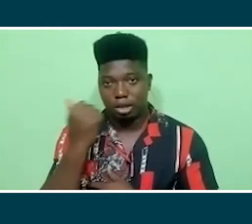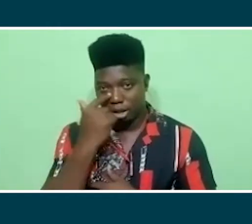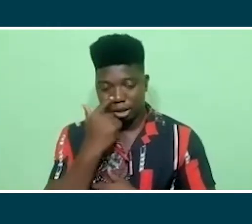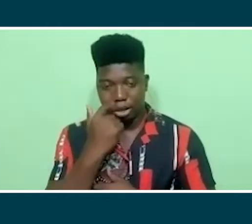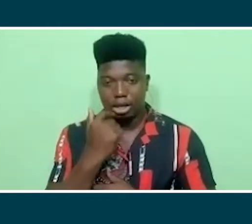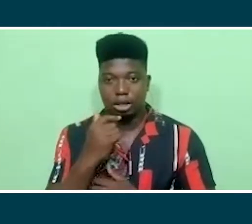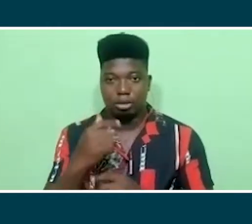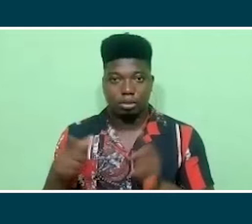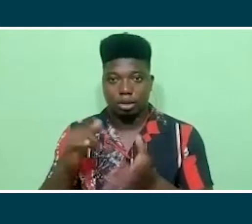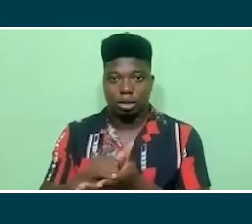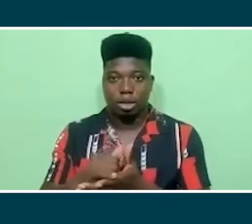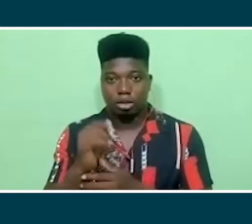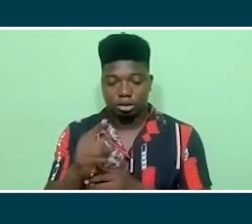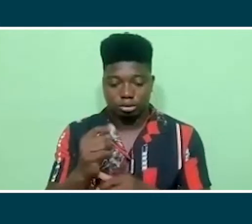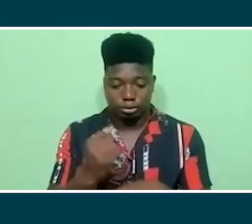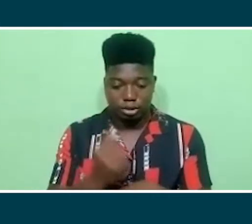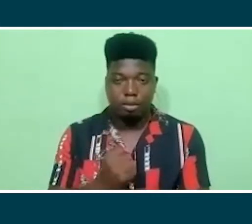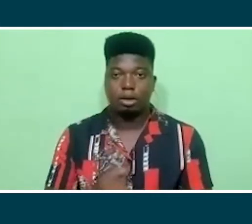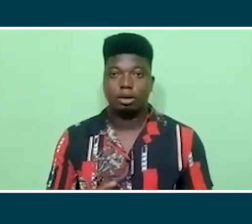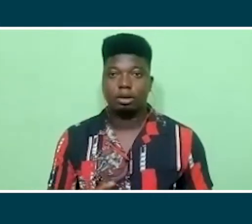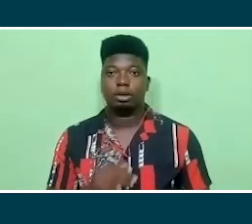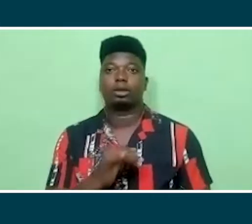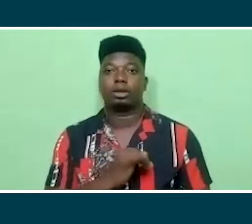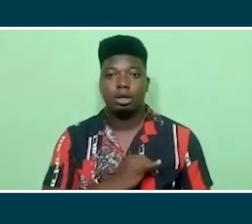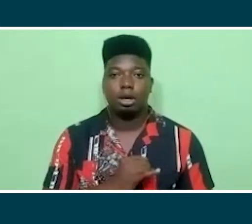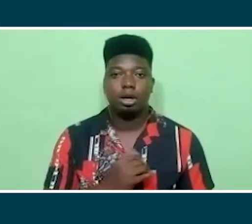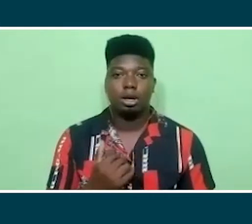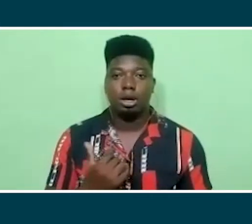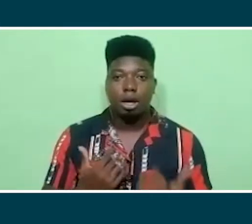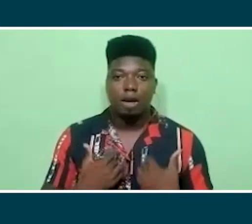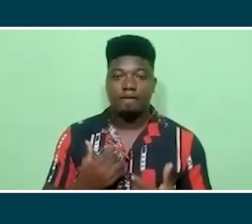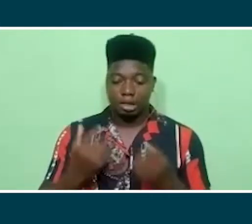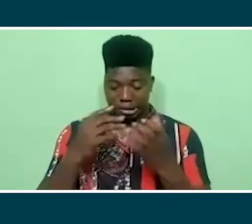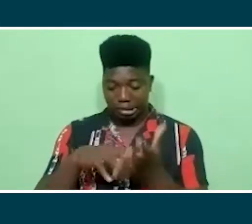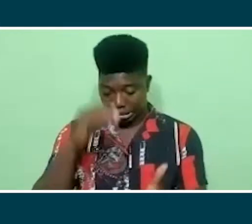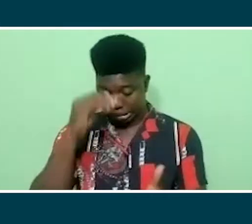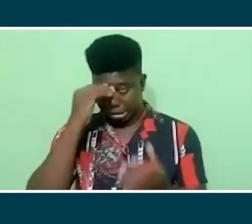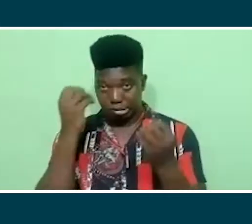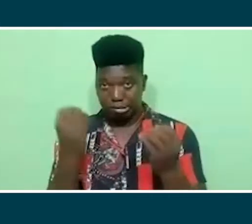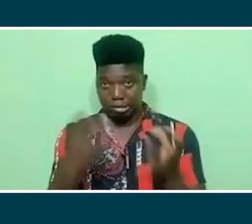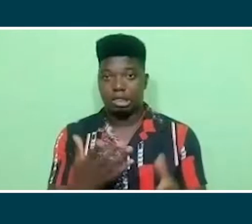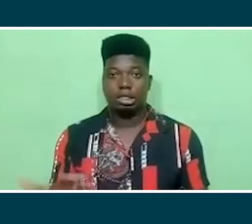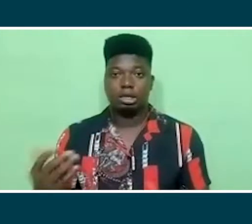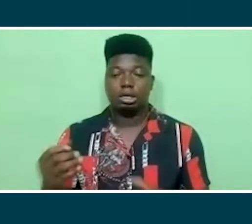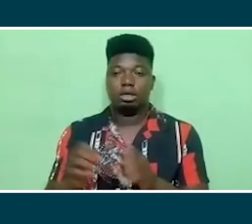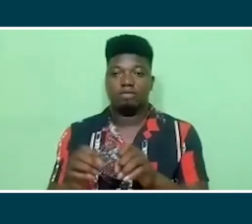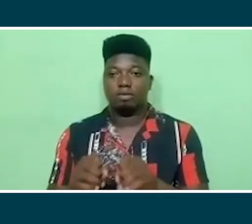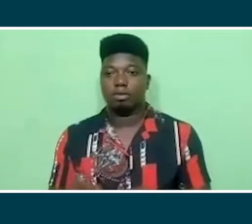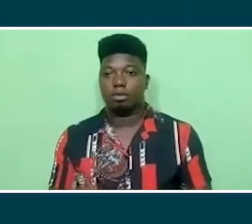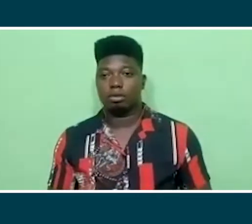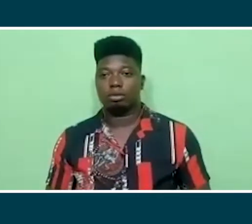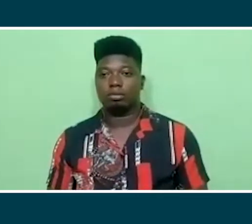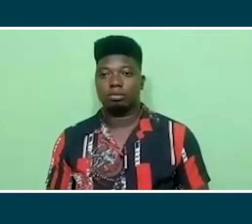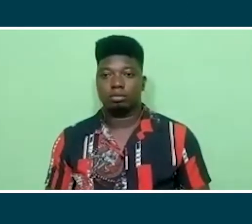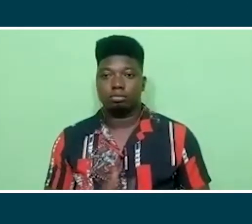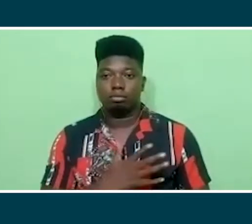actor. I have let so many things slide on my watch, even though my gut is telling me otherwise.